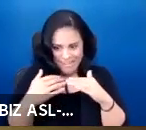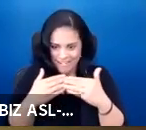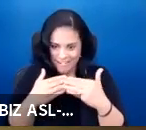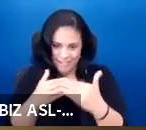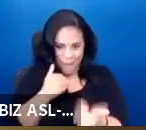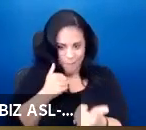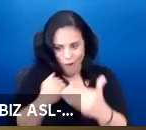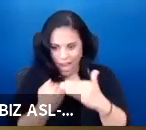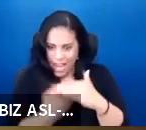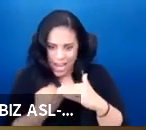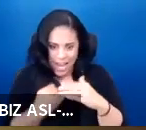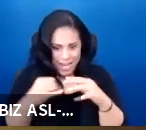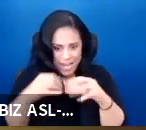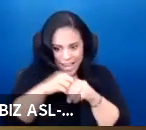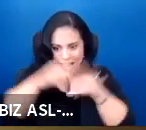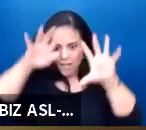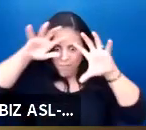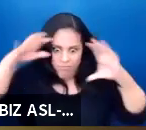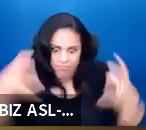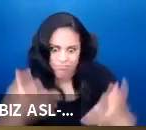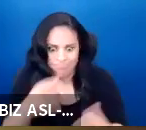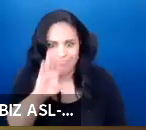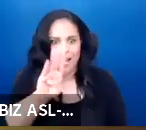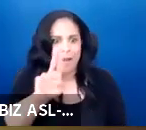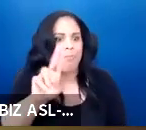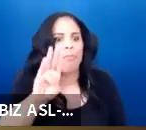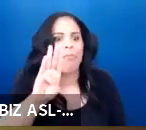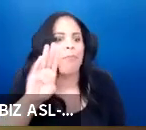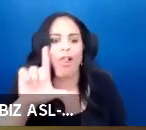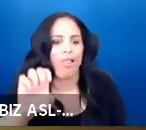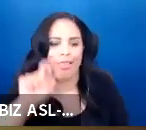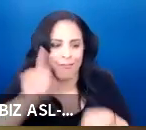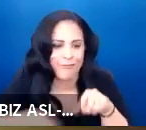a little bubble, you know. This